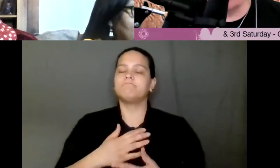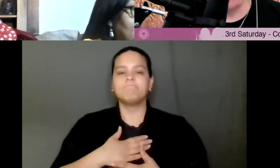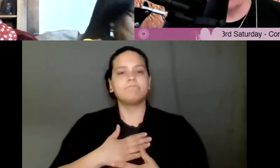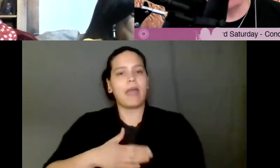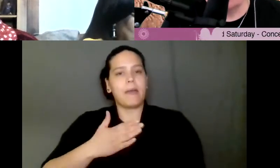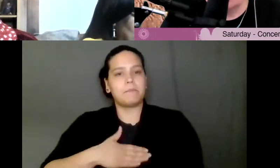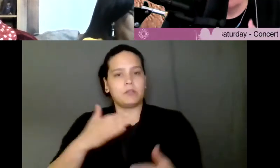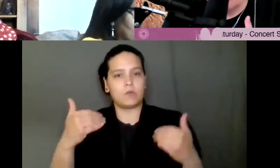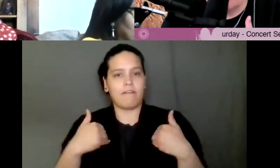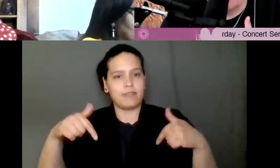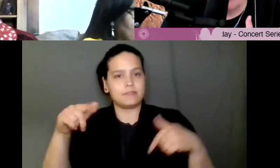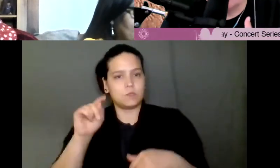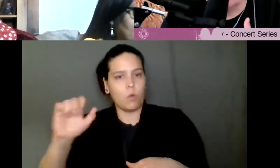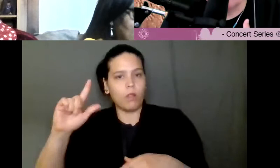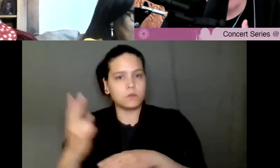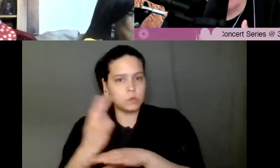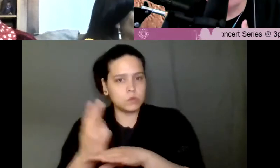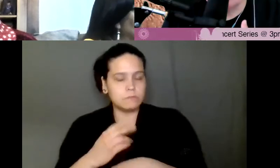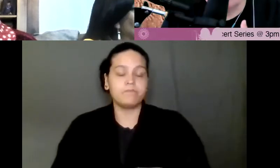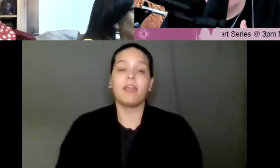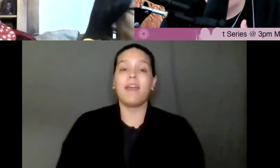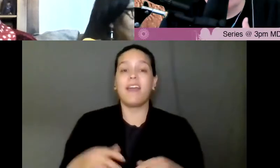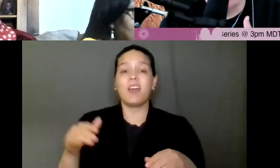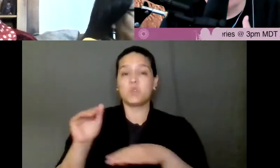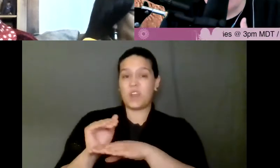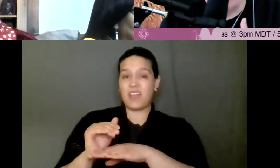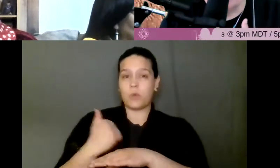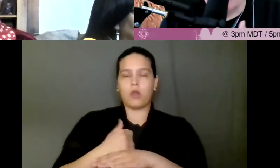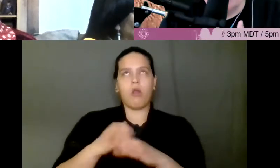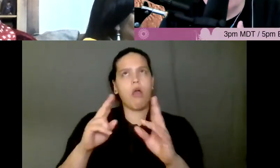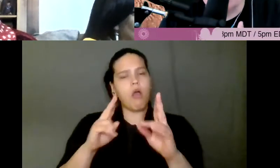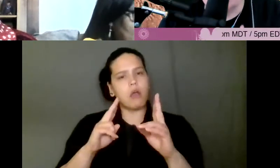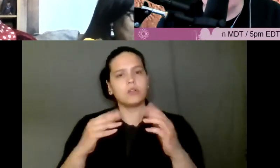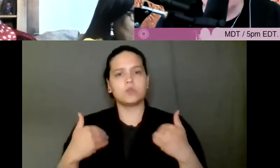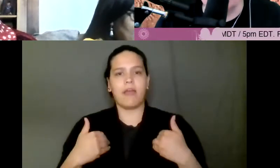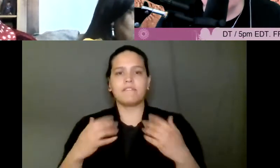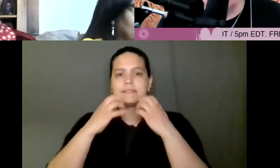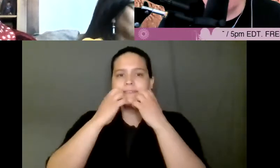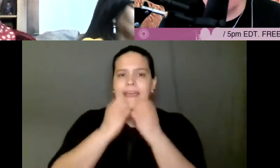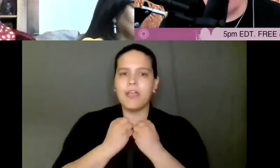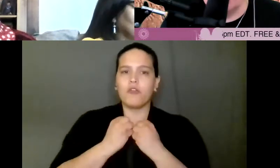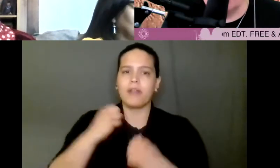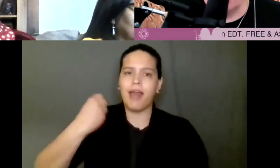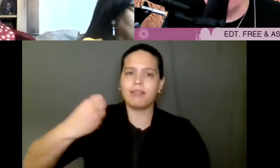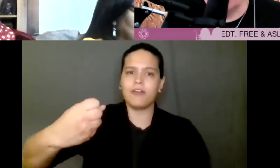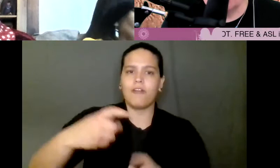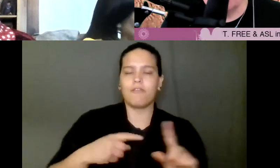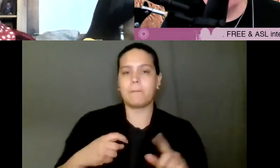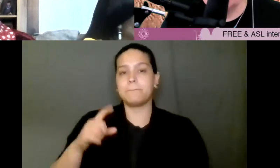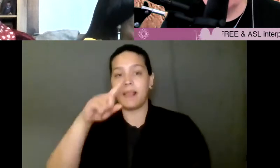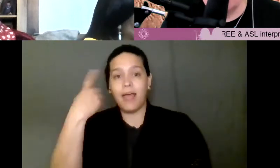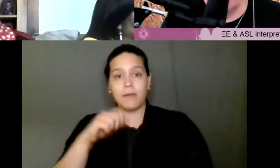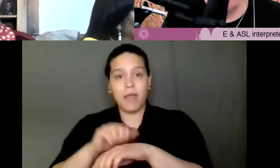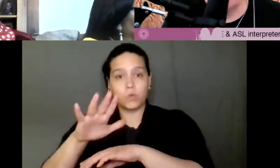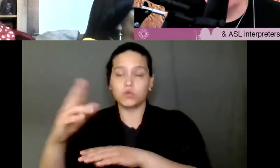honored, very honored to have our sacred elder from Black Mountain join us